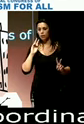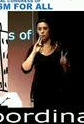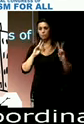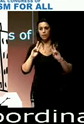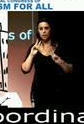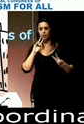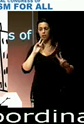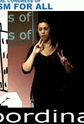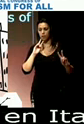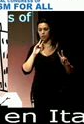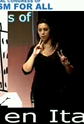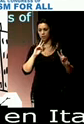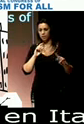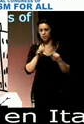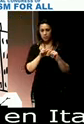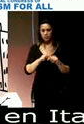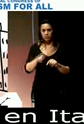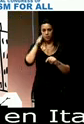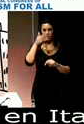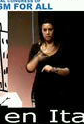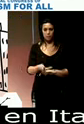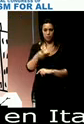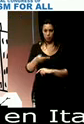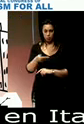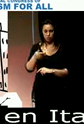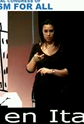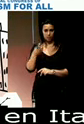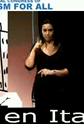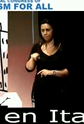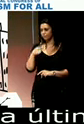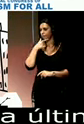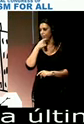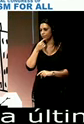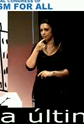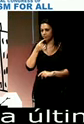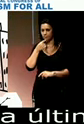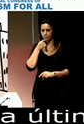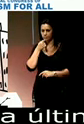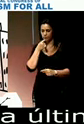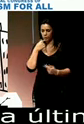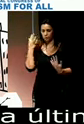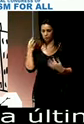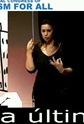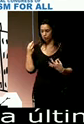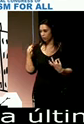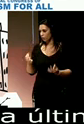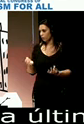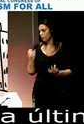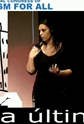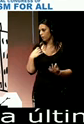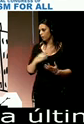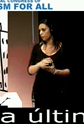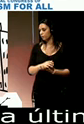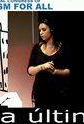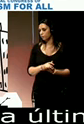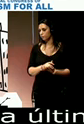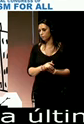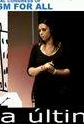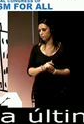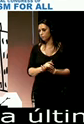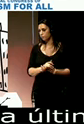is simplicity and precision. It was developed in Apple operating system that guarantees